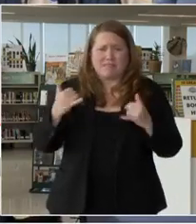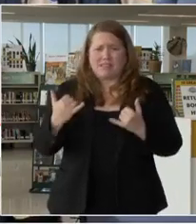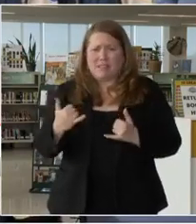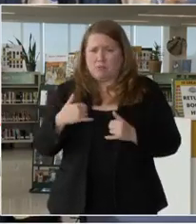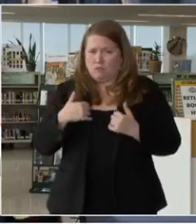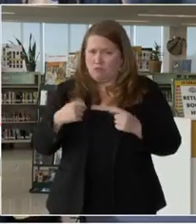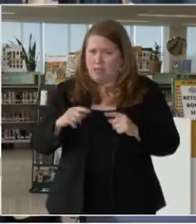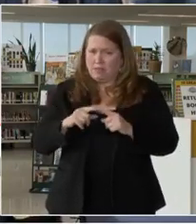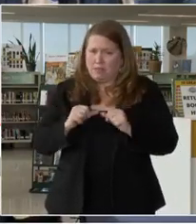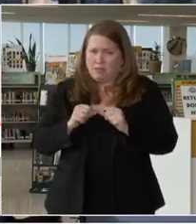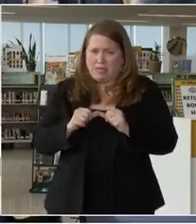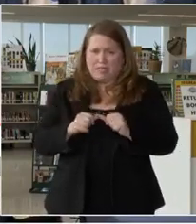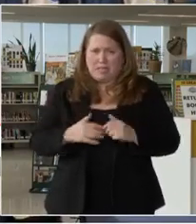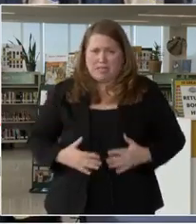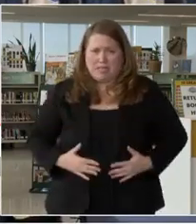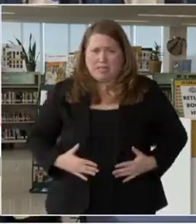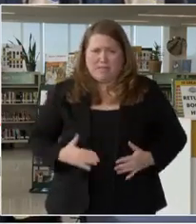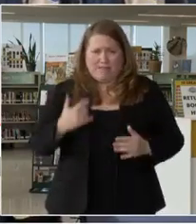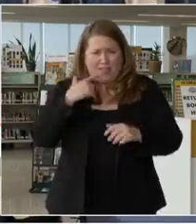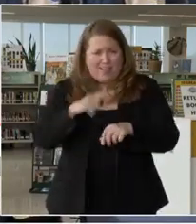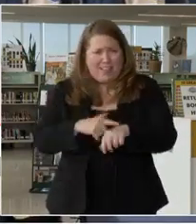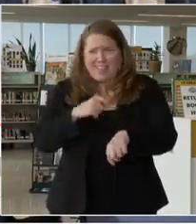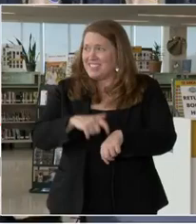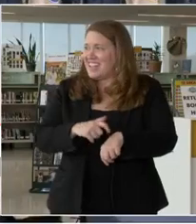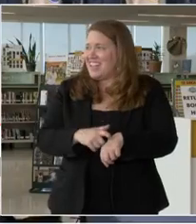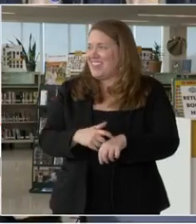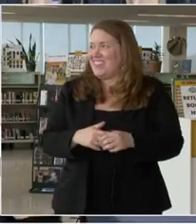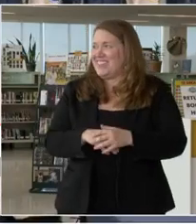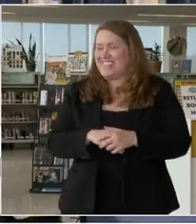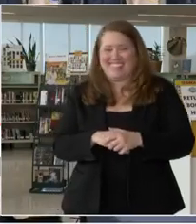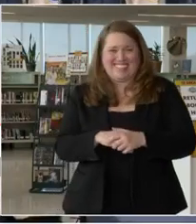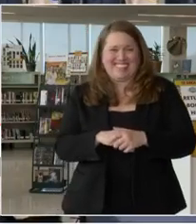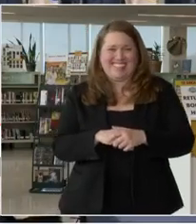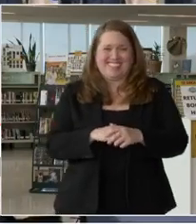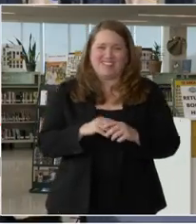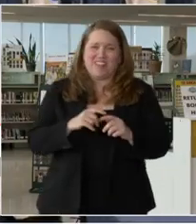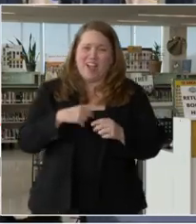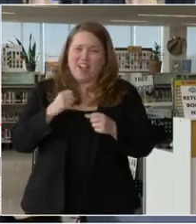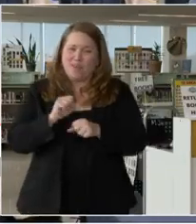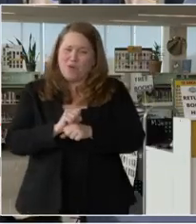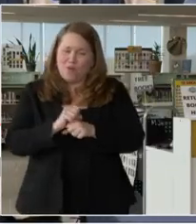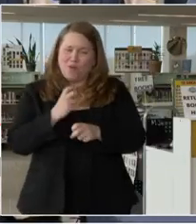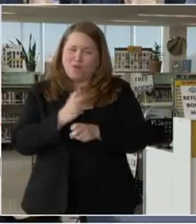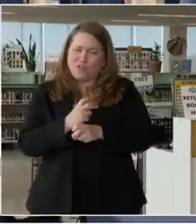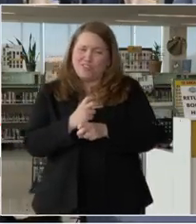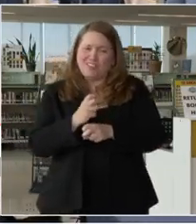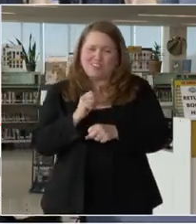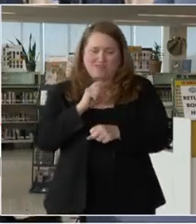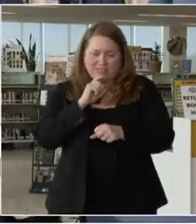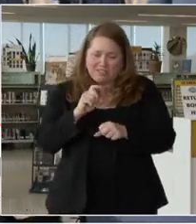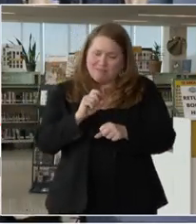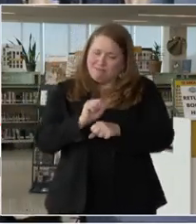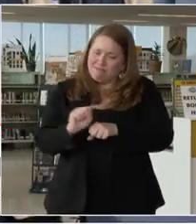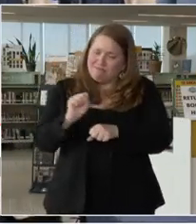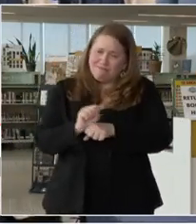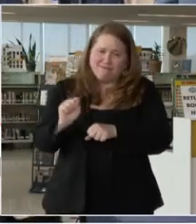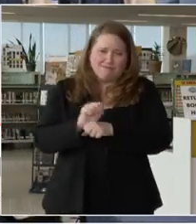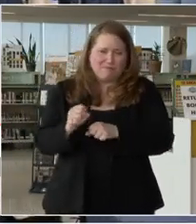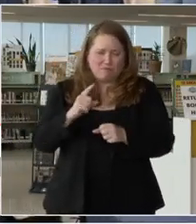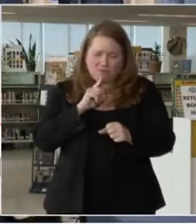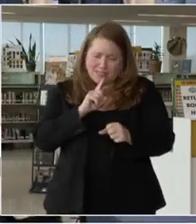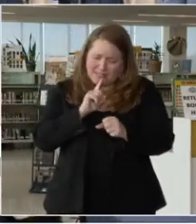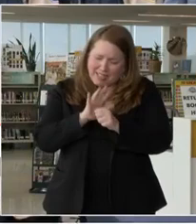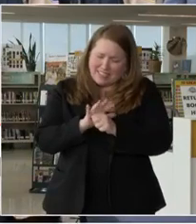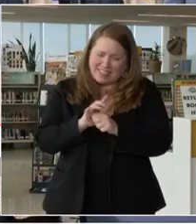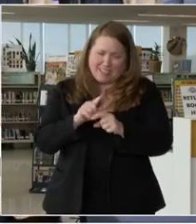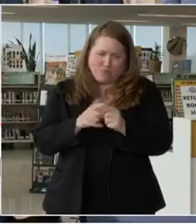to maintain this boyish figure for a long time, right? And that comes with hard work, that comes with dedication, but we want to work with you on things like,